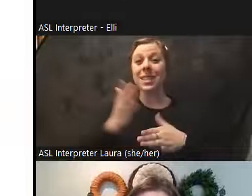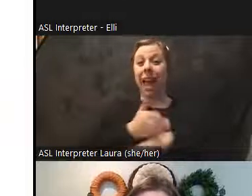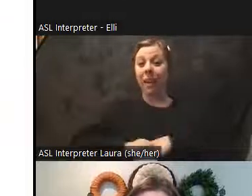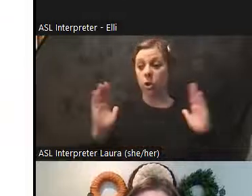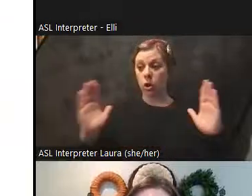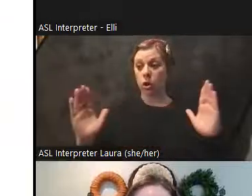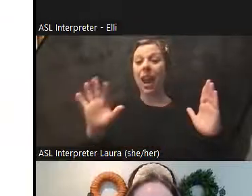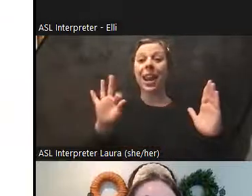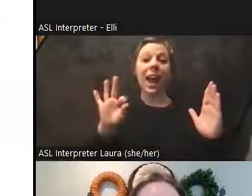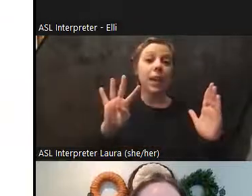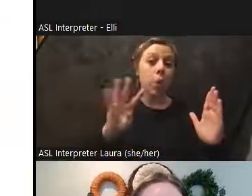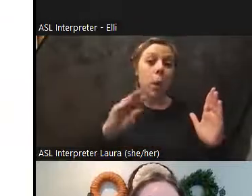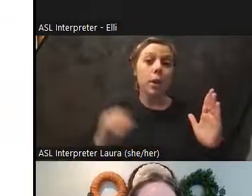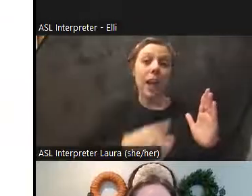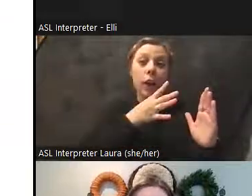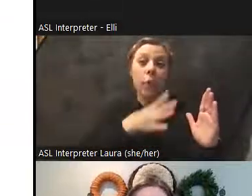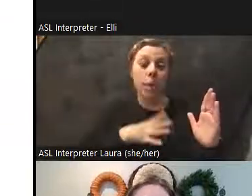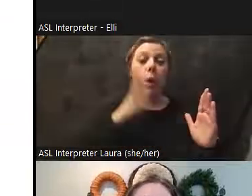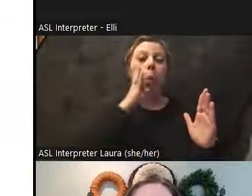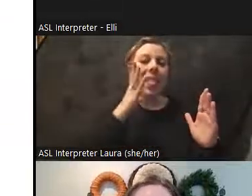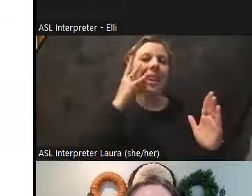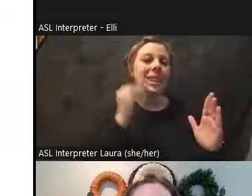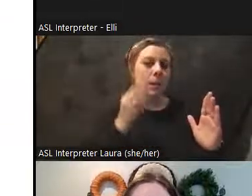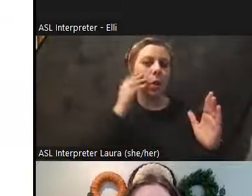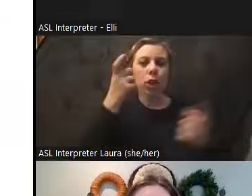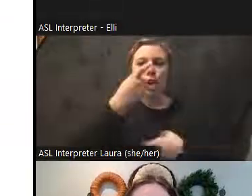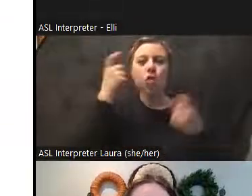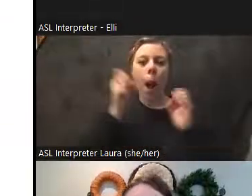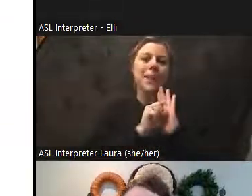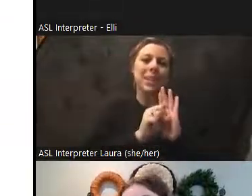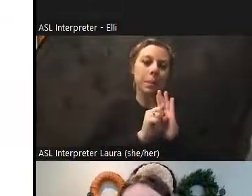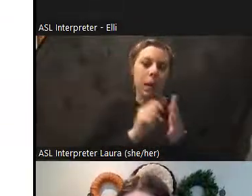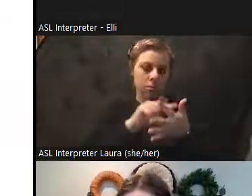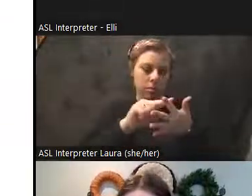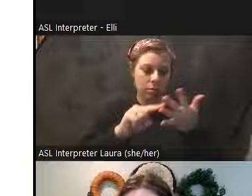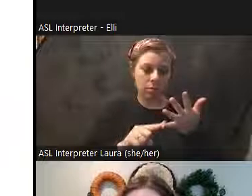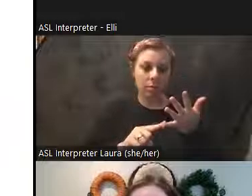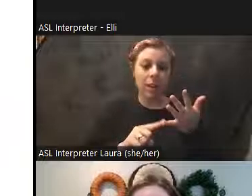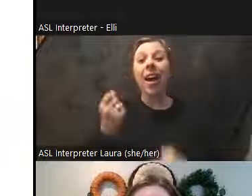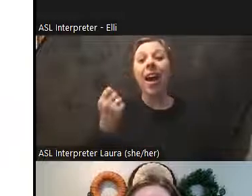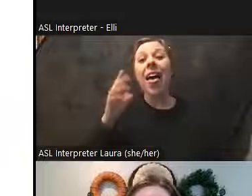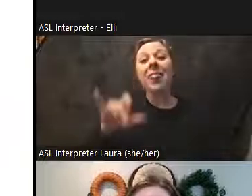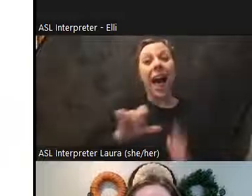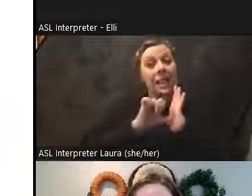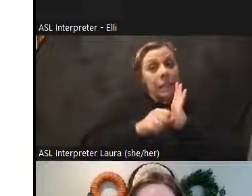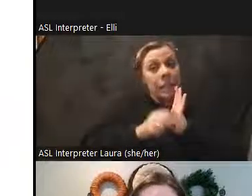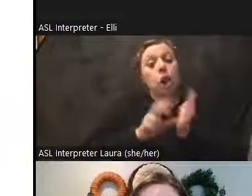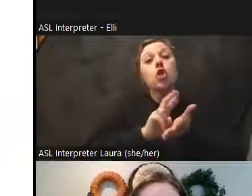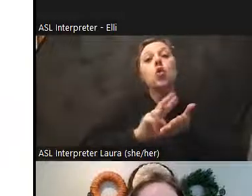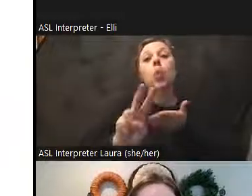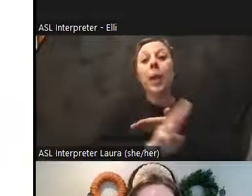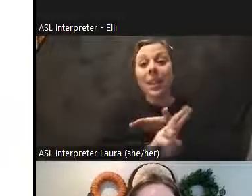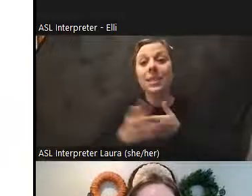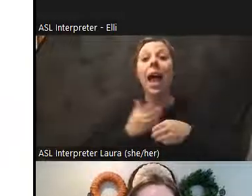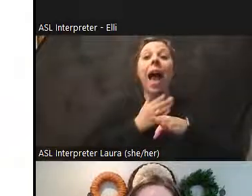symptoms. I use this point to discuss the fact that this is within 2 weeks. So some people